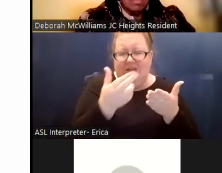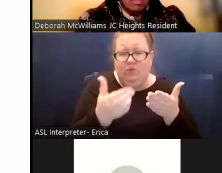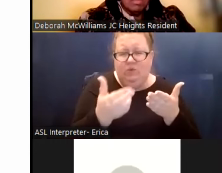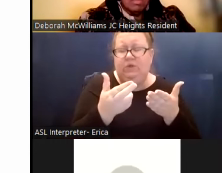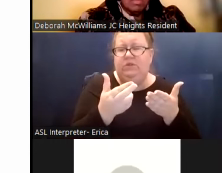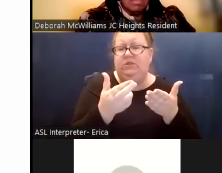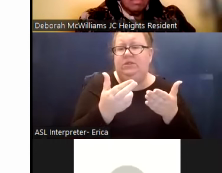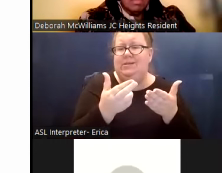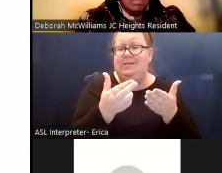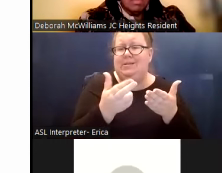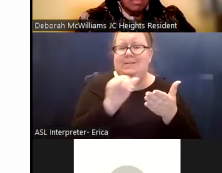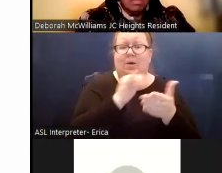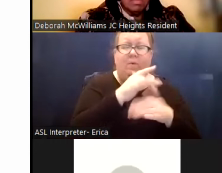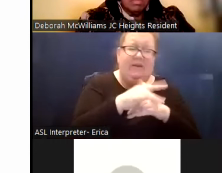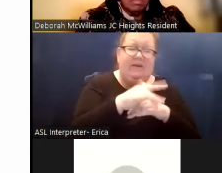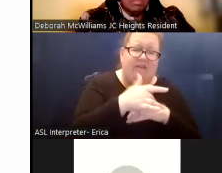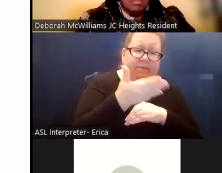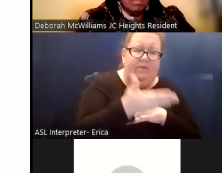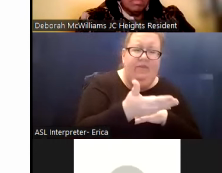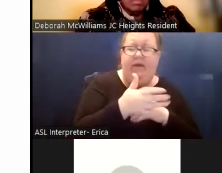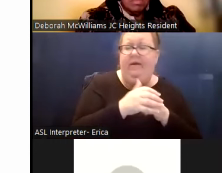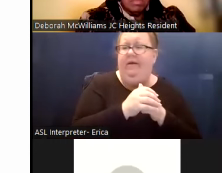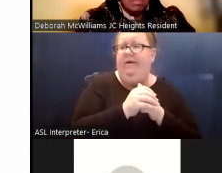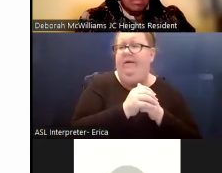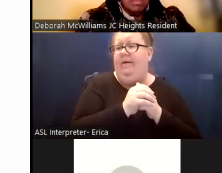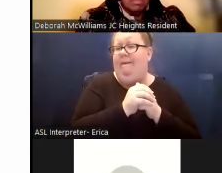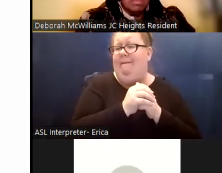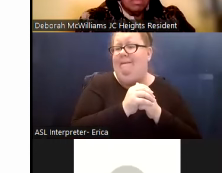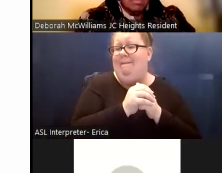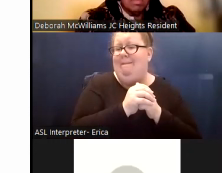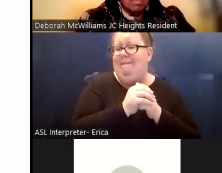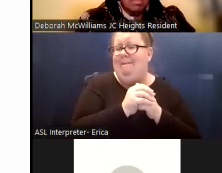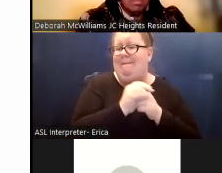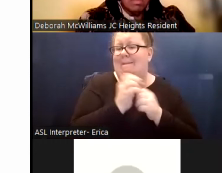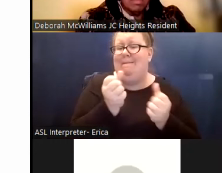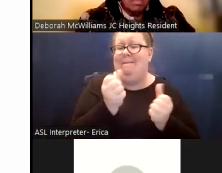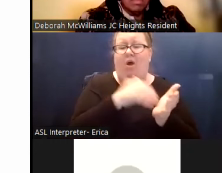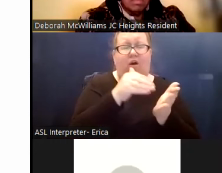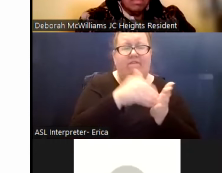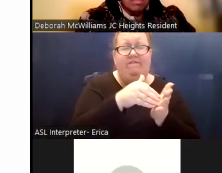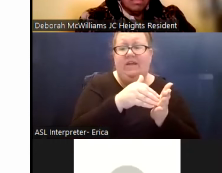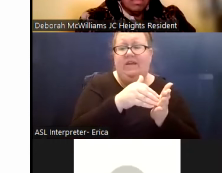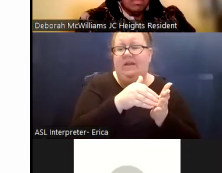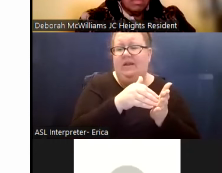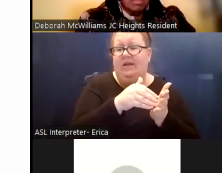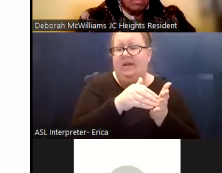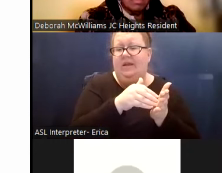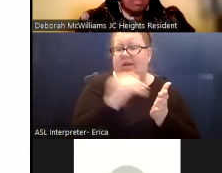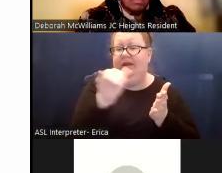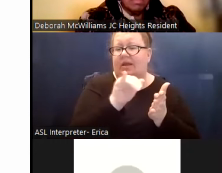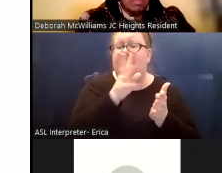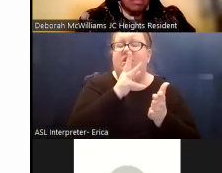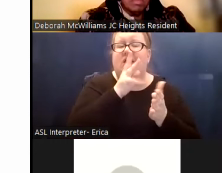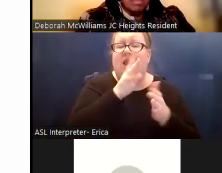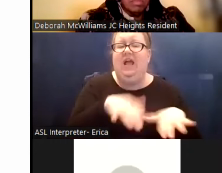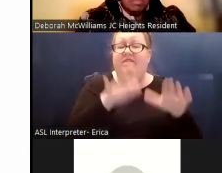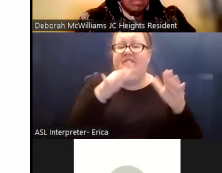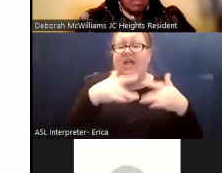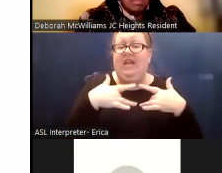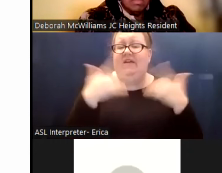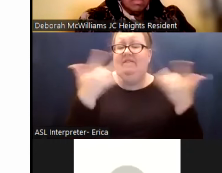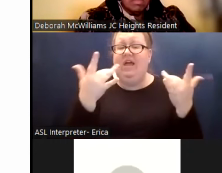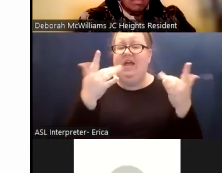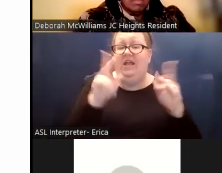be like available. A lot of times if there is sort of like a flooding event, like people might